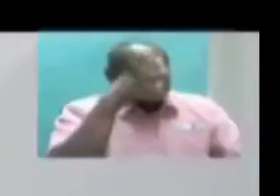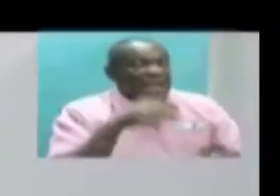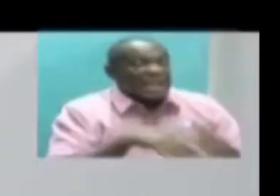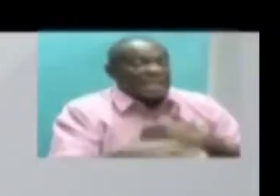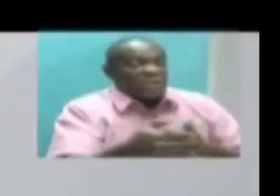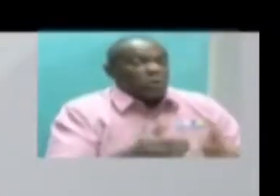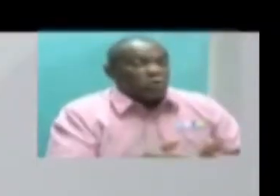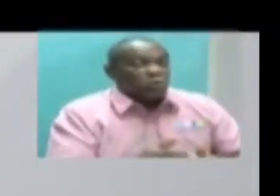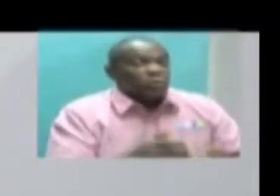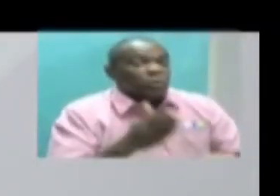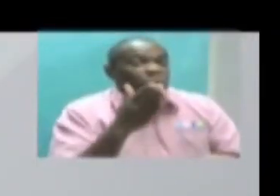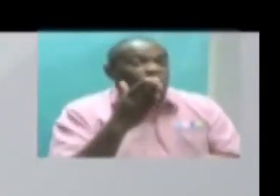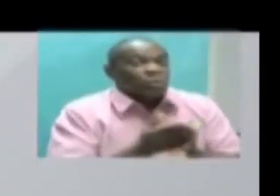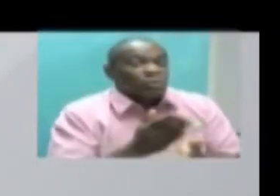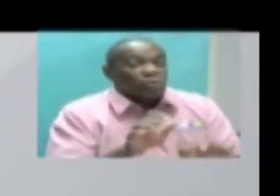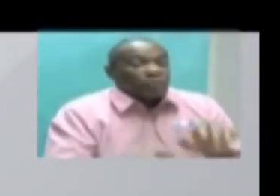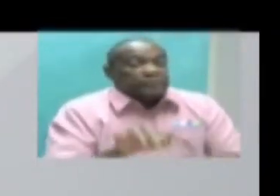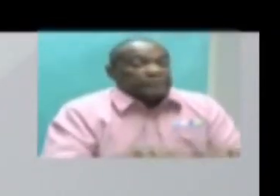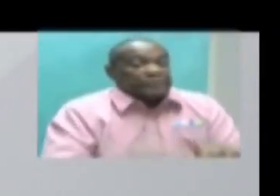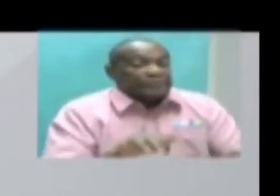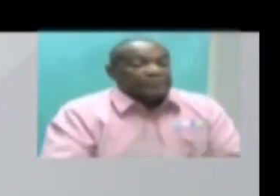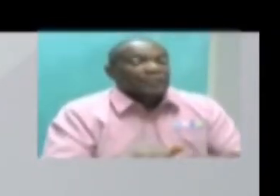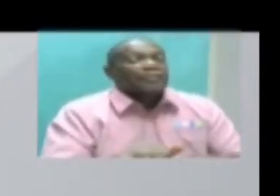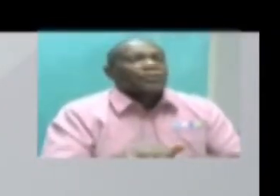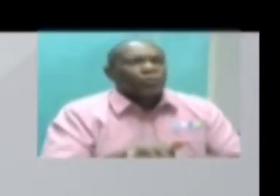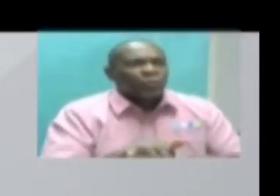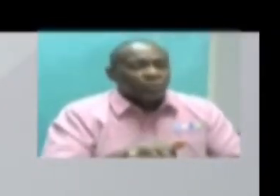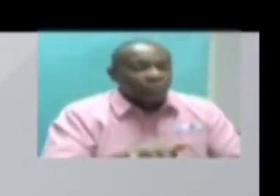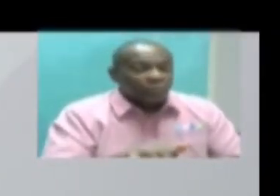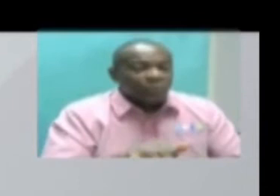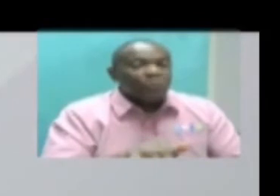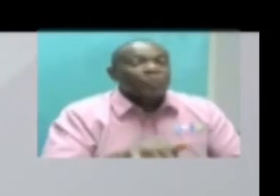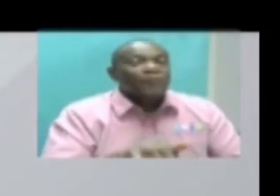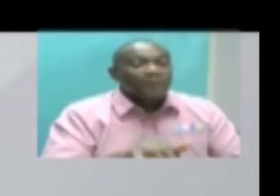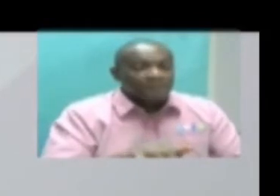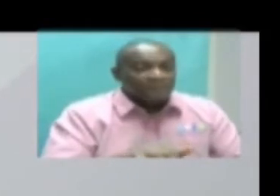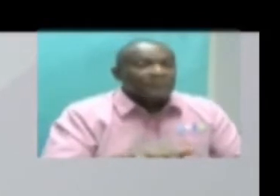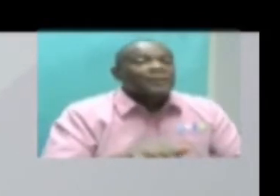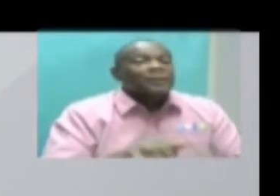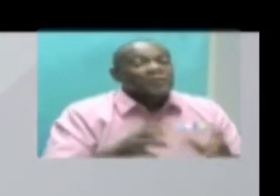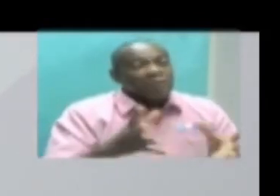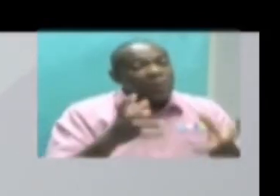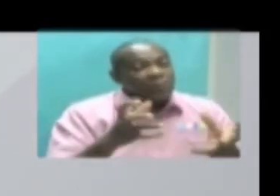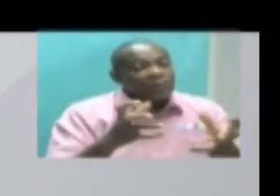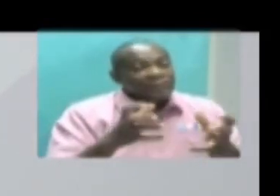that's an understanding of the mind. Now, that I want to throw that in relation to